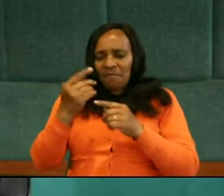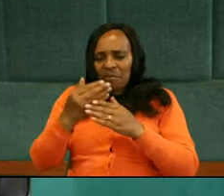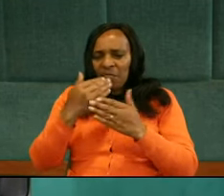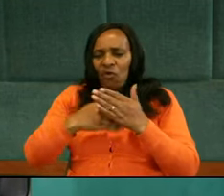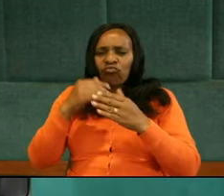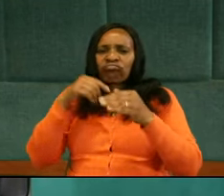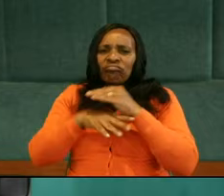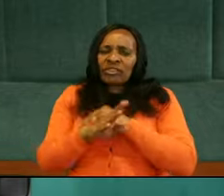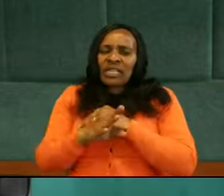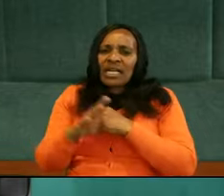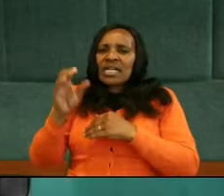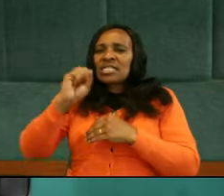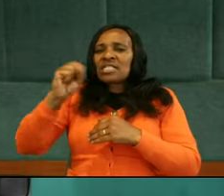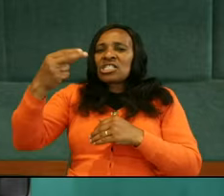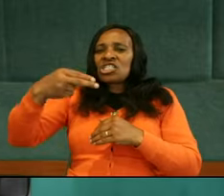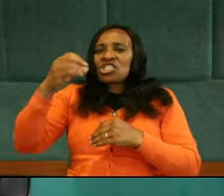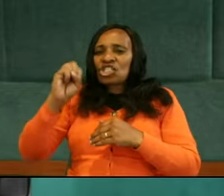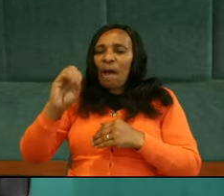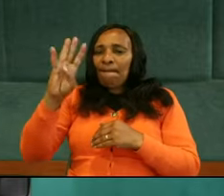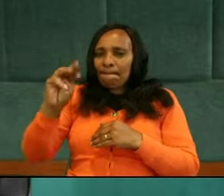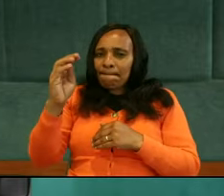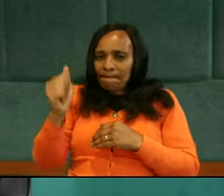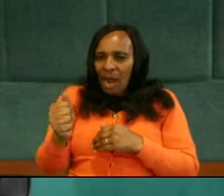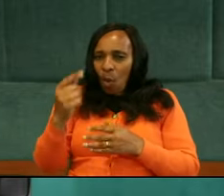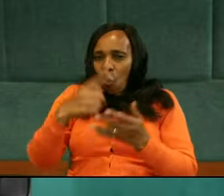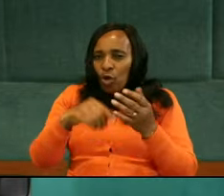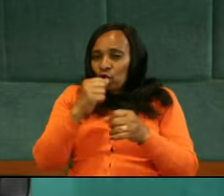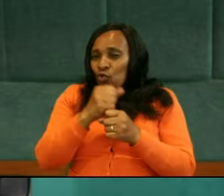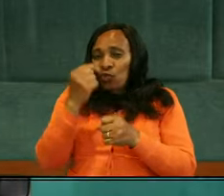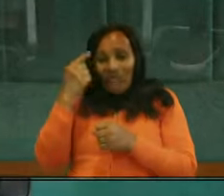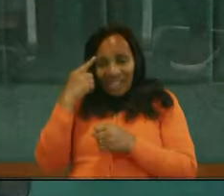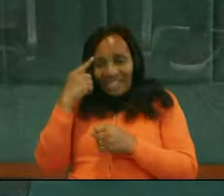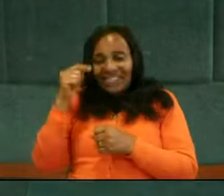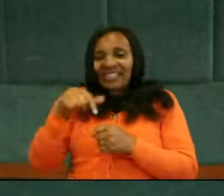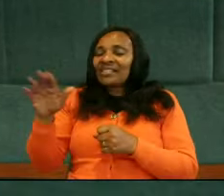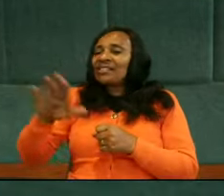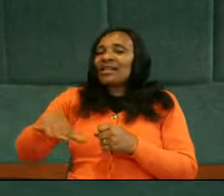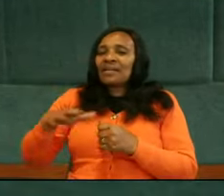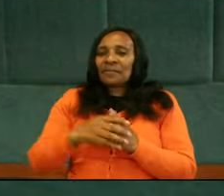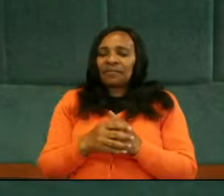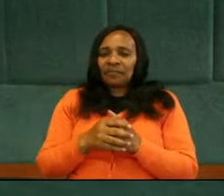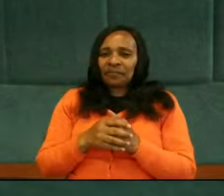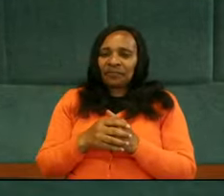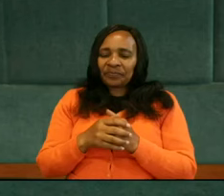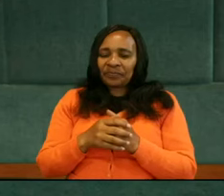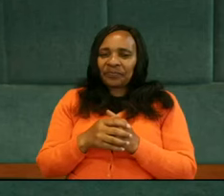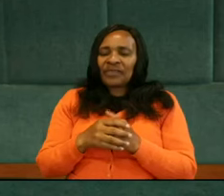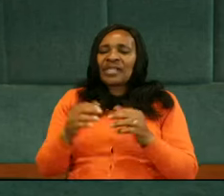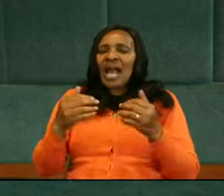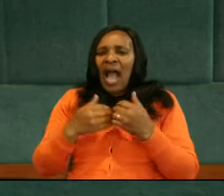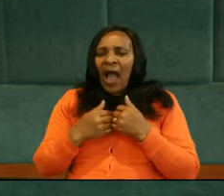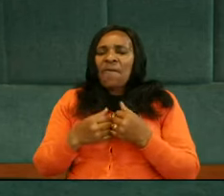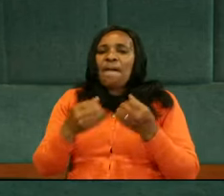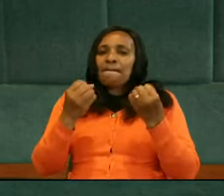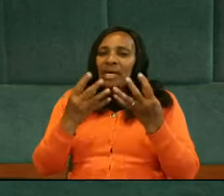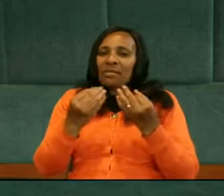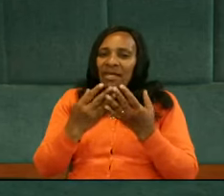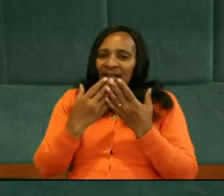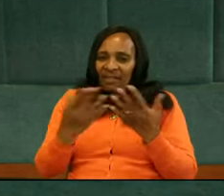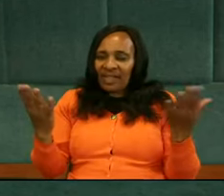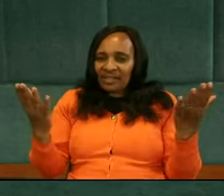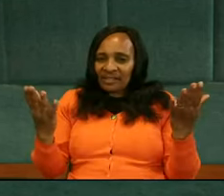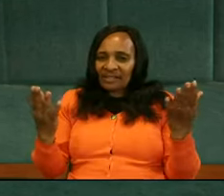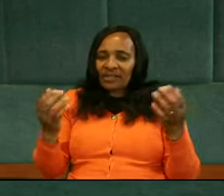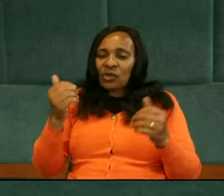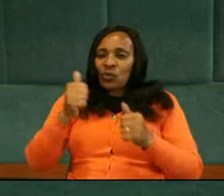Shema to guide us through the what do you think section of our lesson. There are a couple of questions there. You can just lead us through